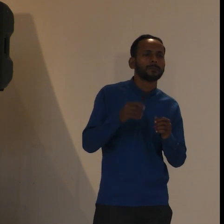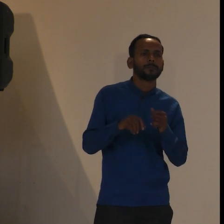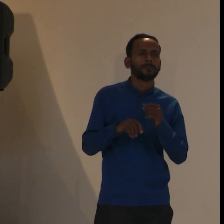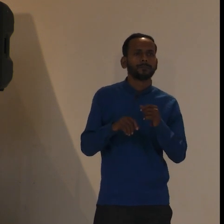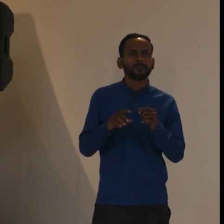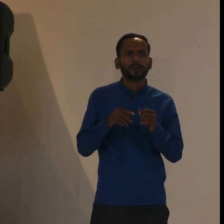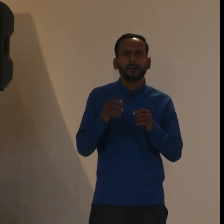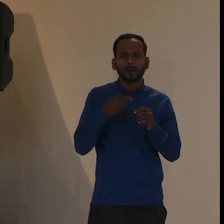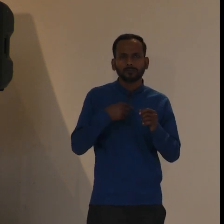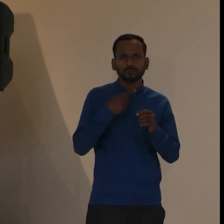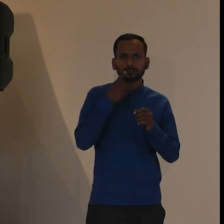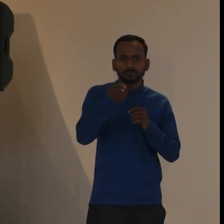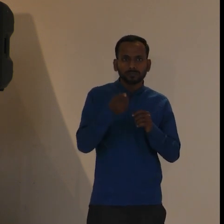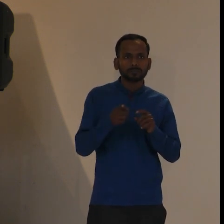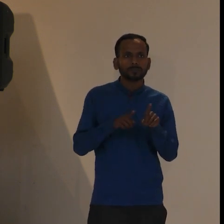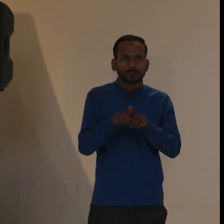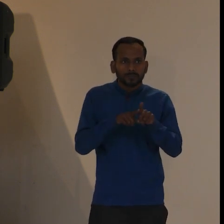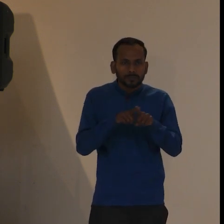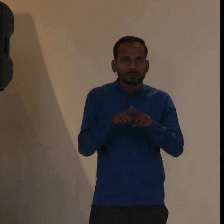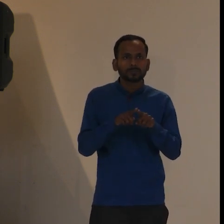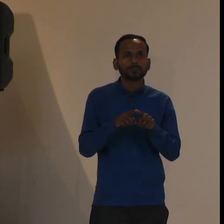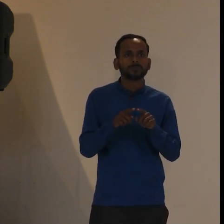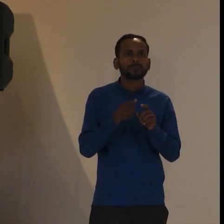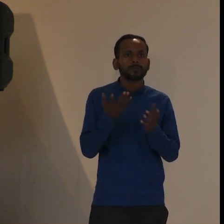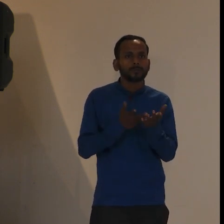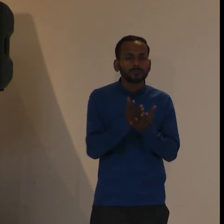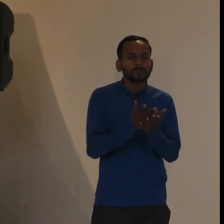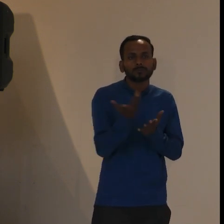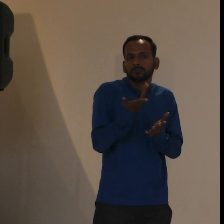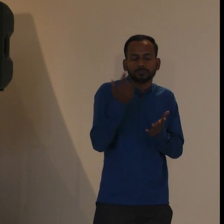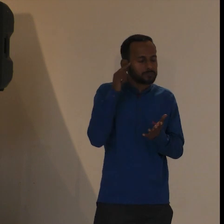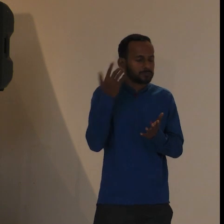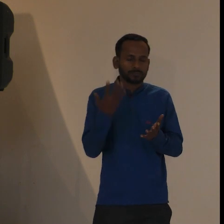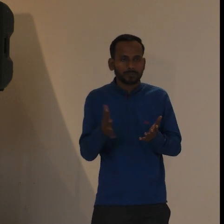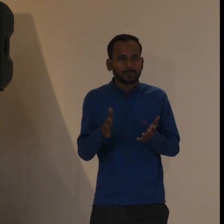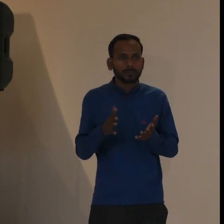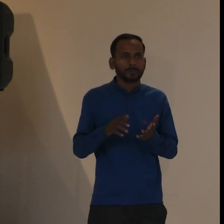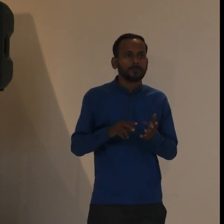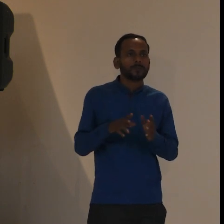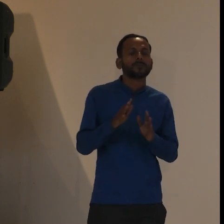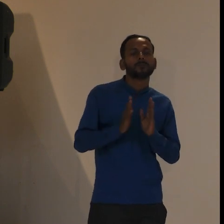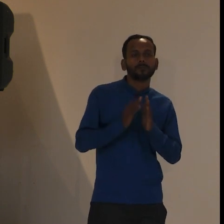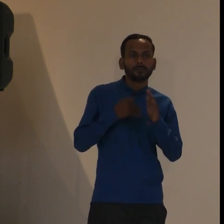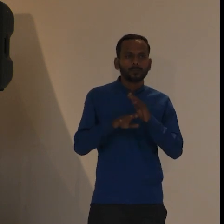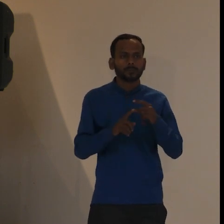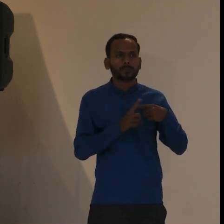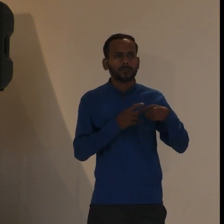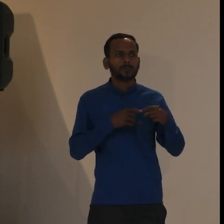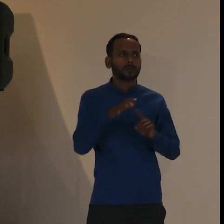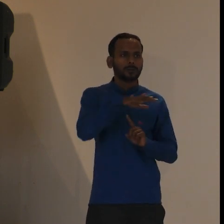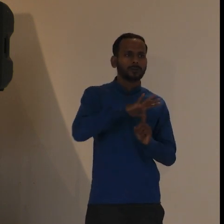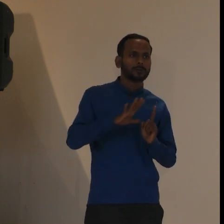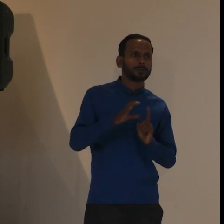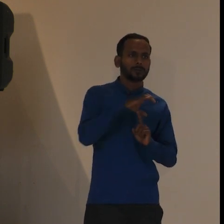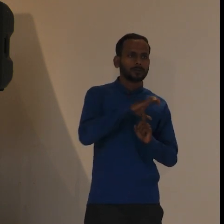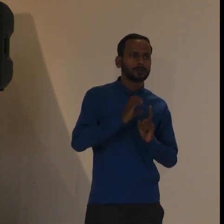in, to allow some kind of conversation between the Christian visual vocabulary and the vocabulary of the artisans, right?